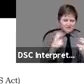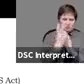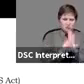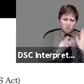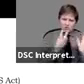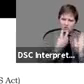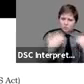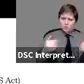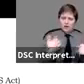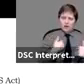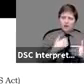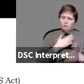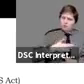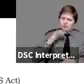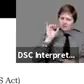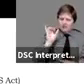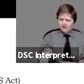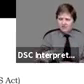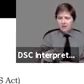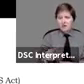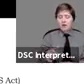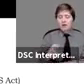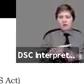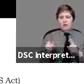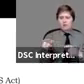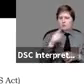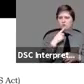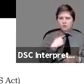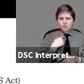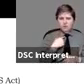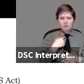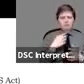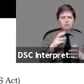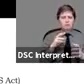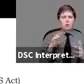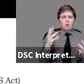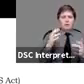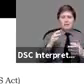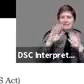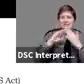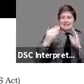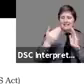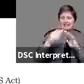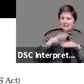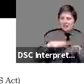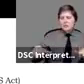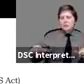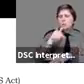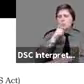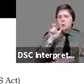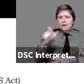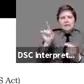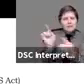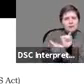so grateful for that time, but he literally told me the landscape of the city, who I needed to meet with, who I needed to